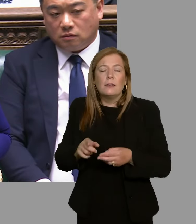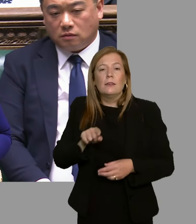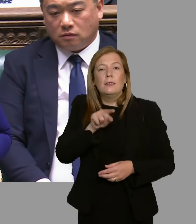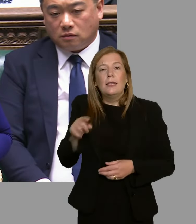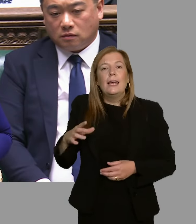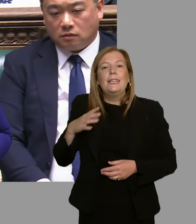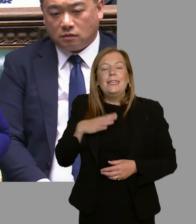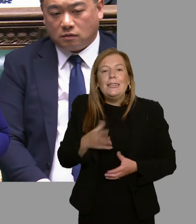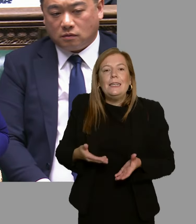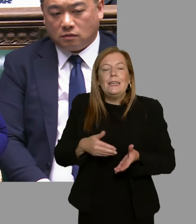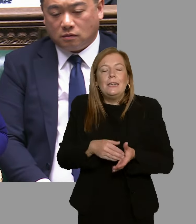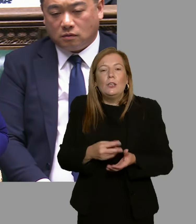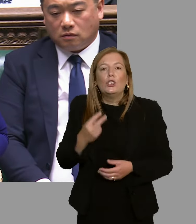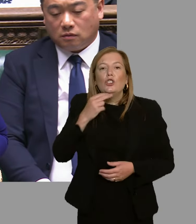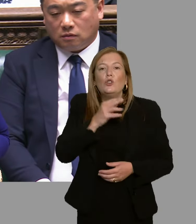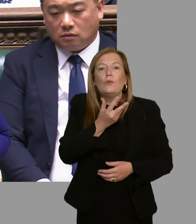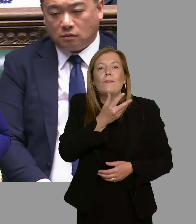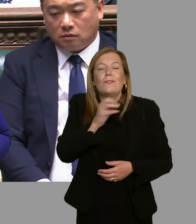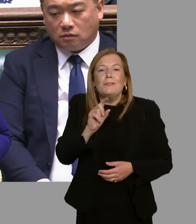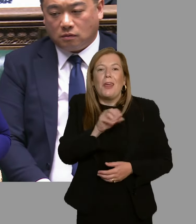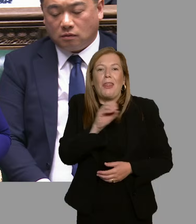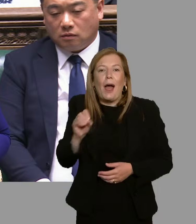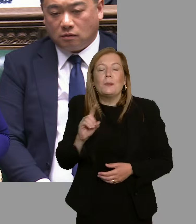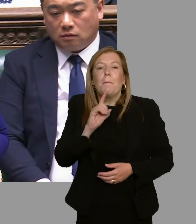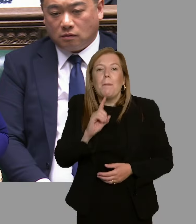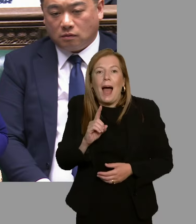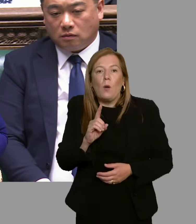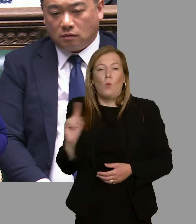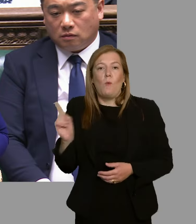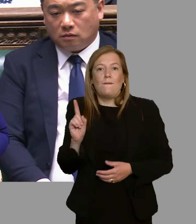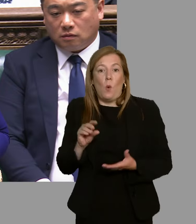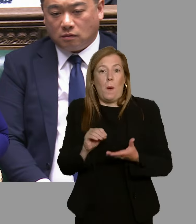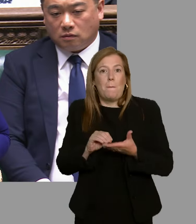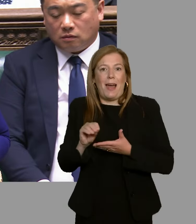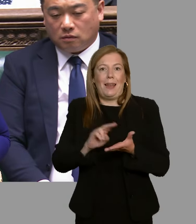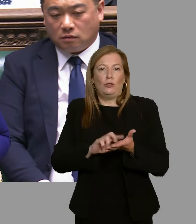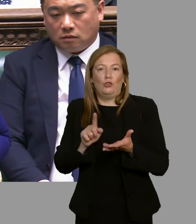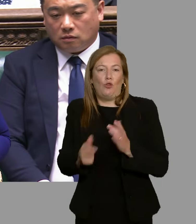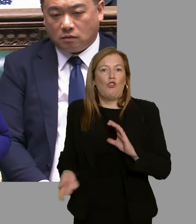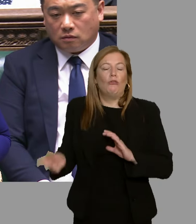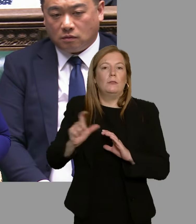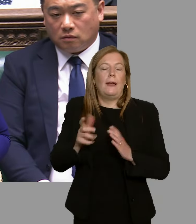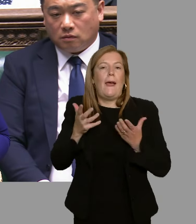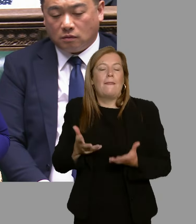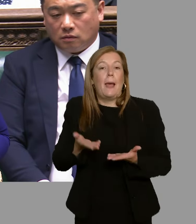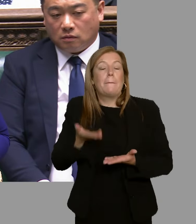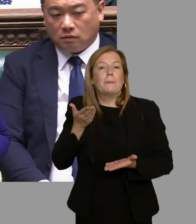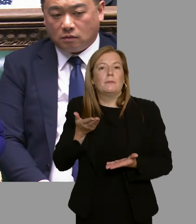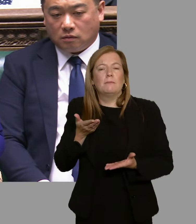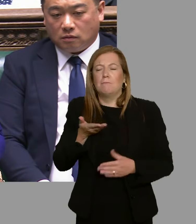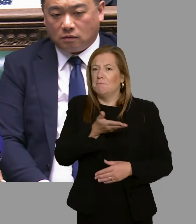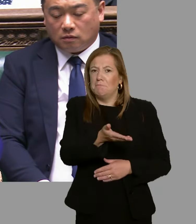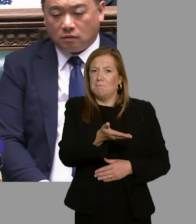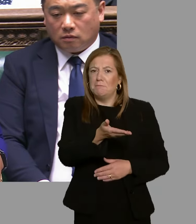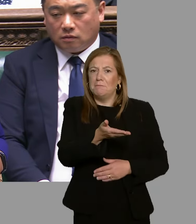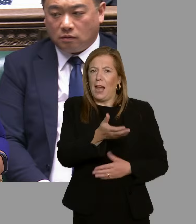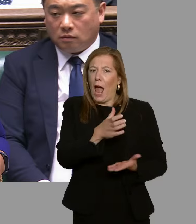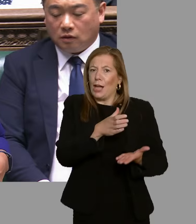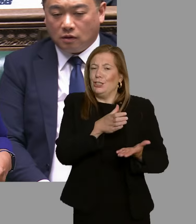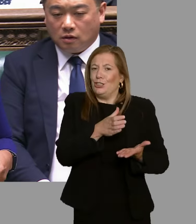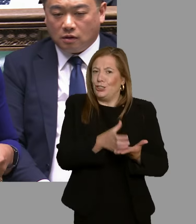£250,000 to pay the jobs tax. How does he suggest Farley Hospice, a charity which relies on donations, pays